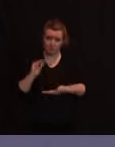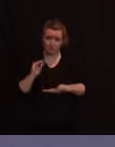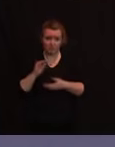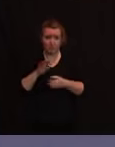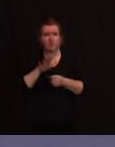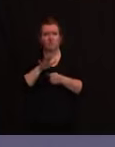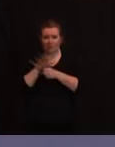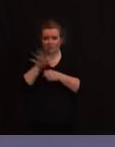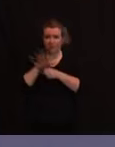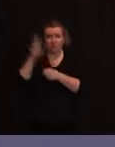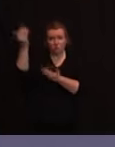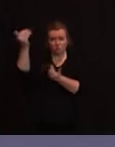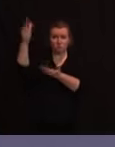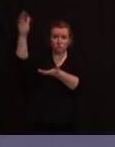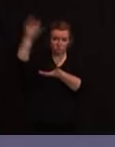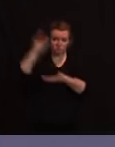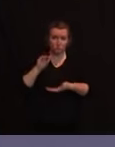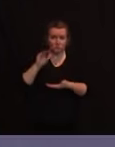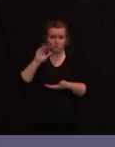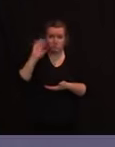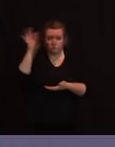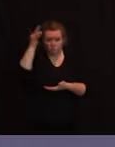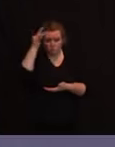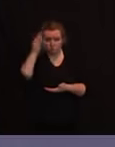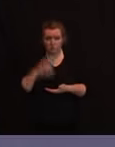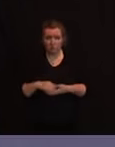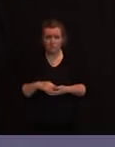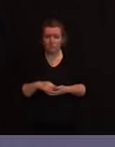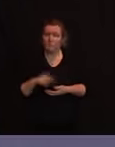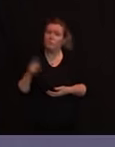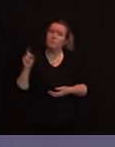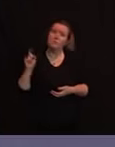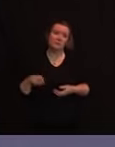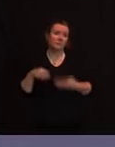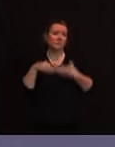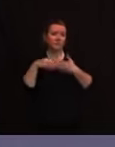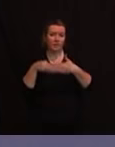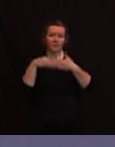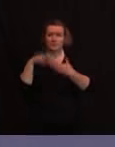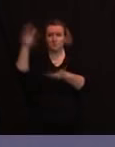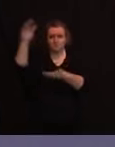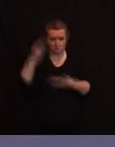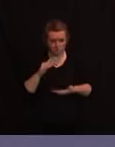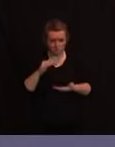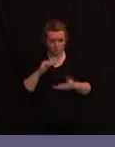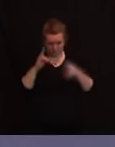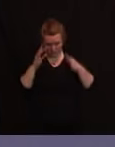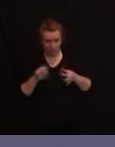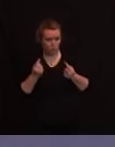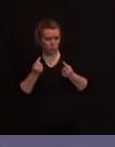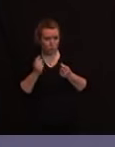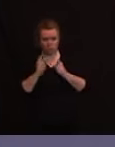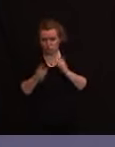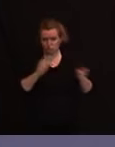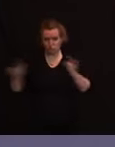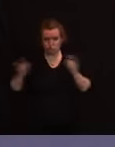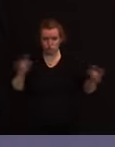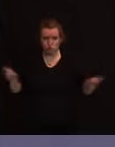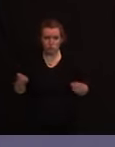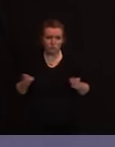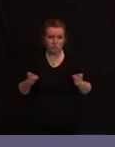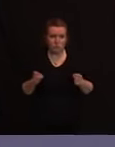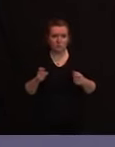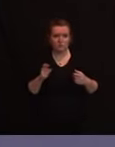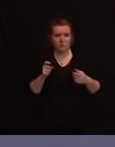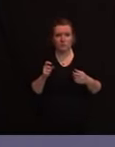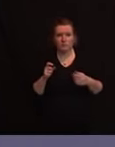liberally as possible, interpret how it's used, because we're getting crushed right now. There's no other way to put it. But more on the specifics of the budget, at least, if that's